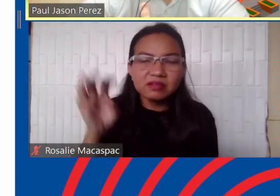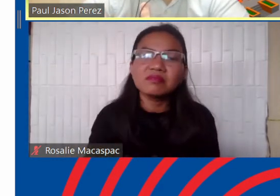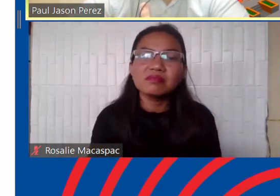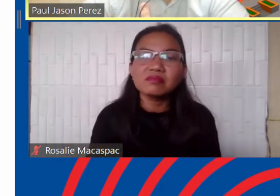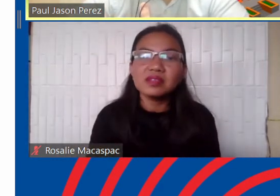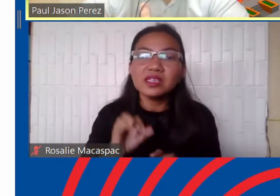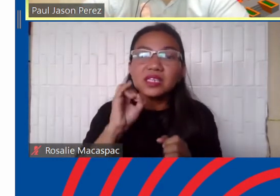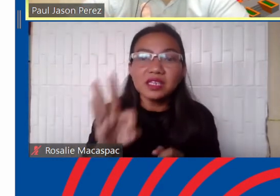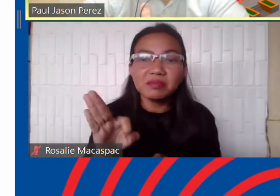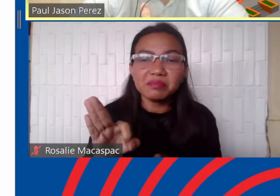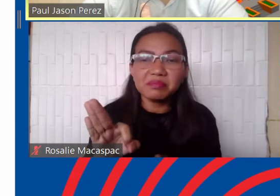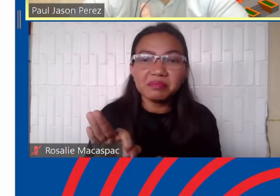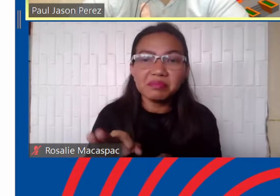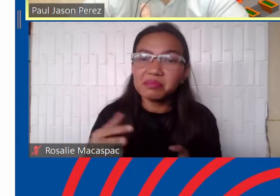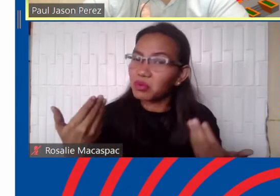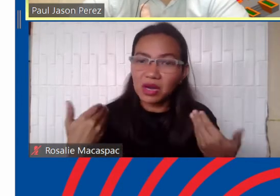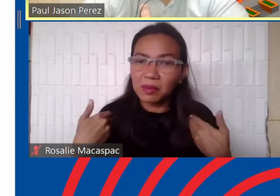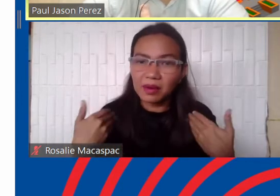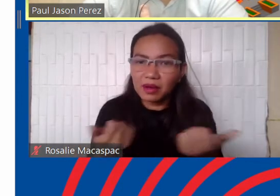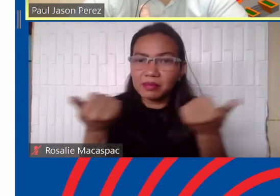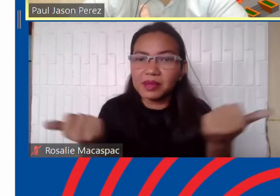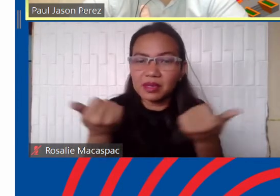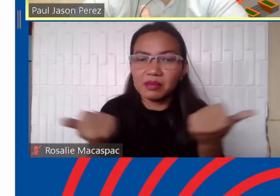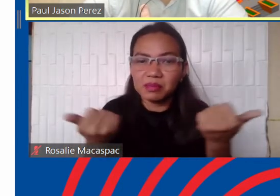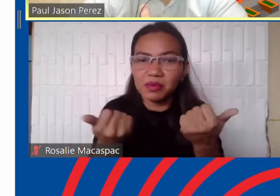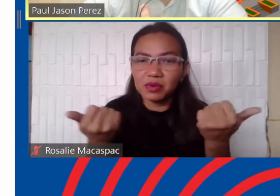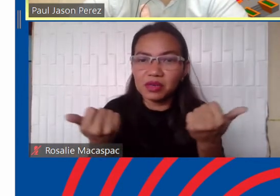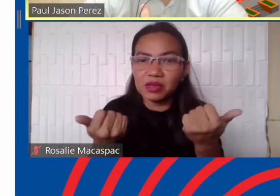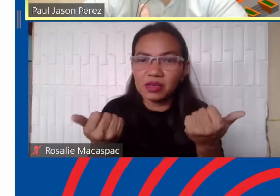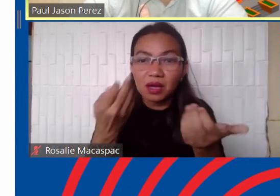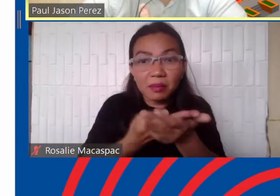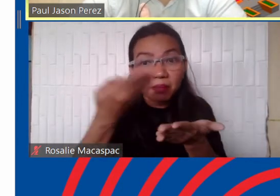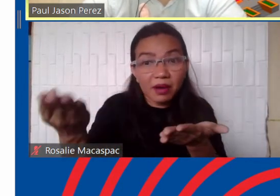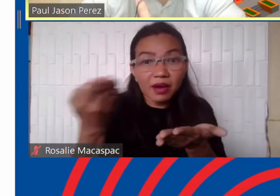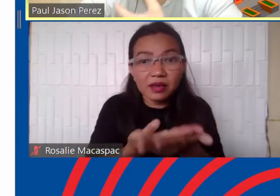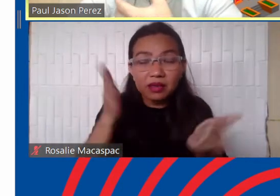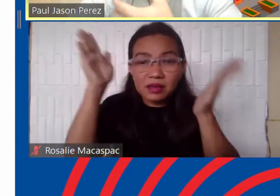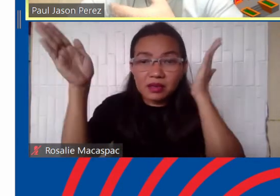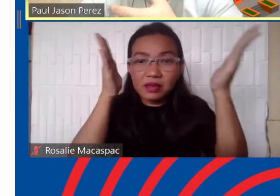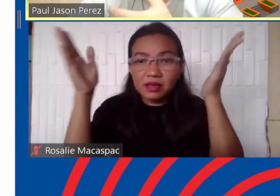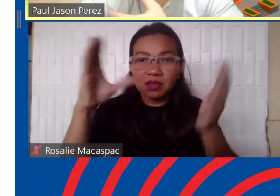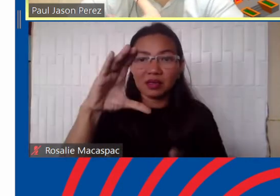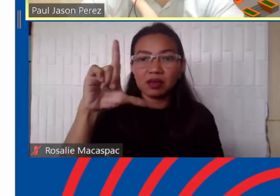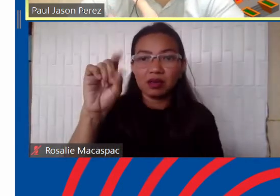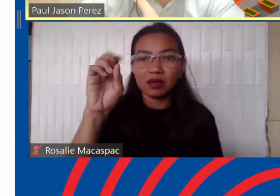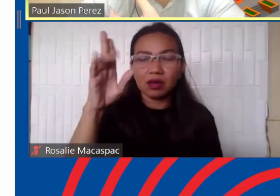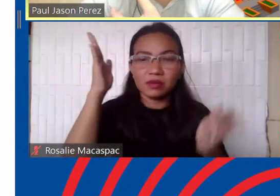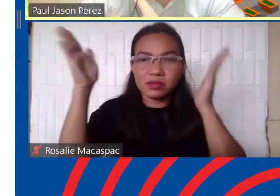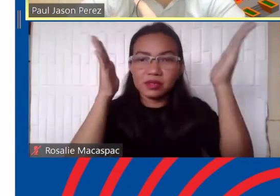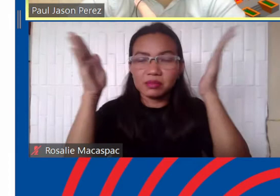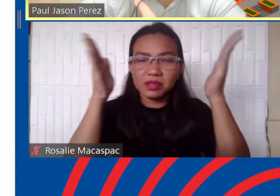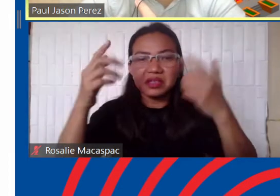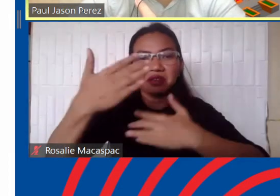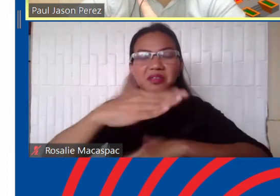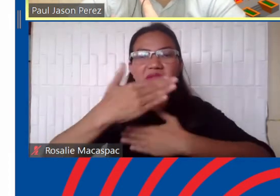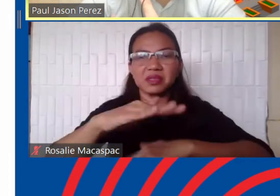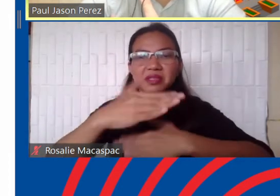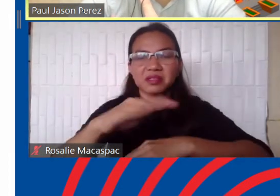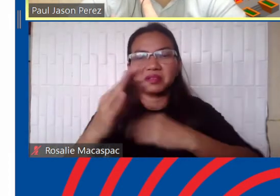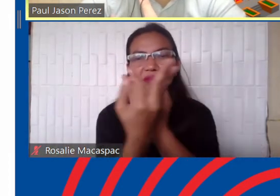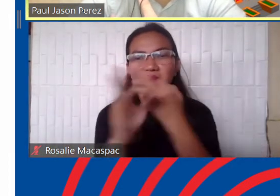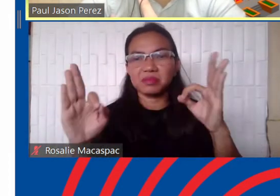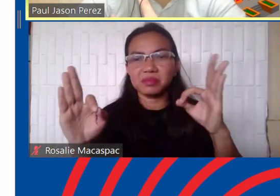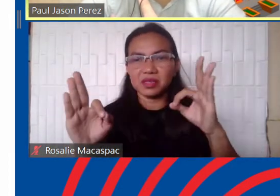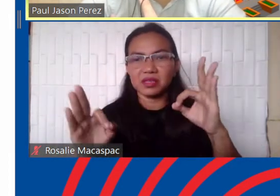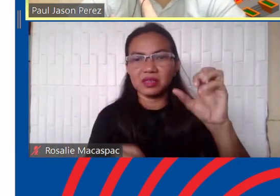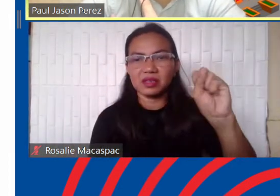if you don't have a subscription, these are the cloud services and their limits on the free storage. So, for